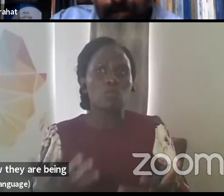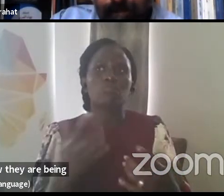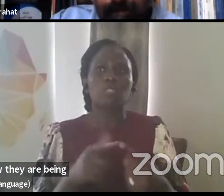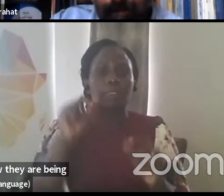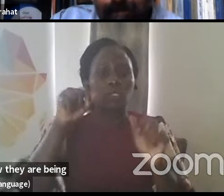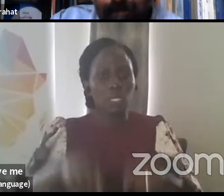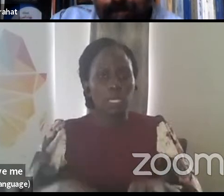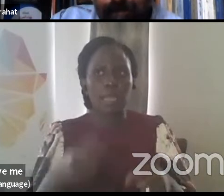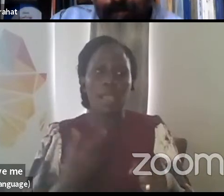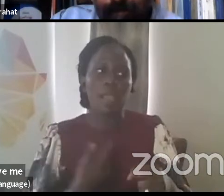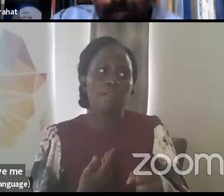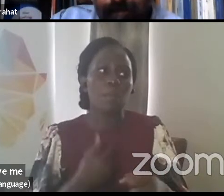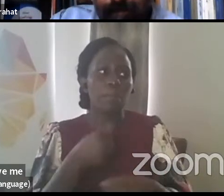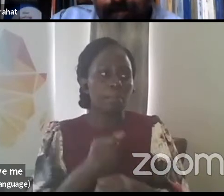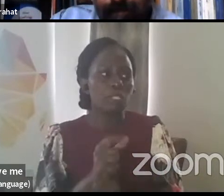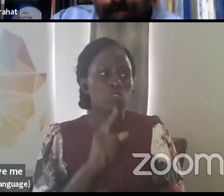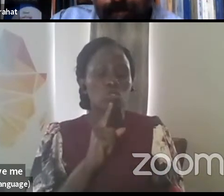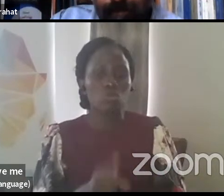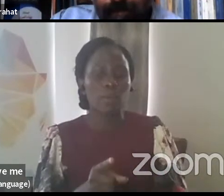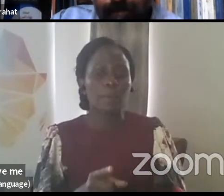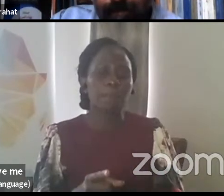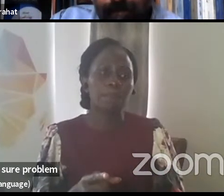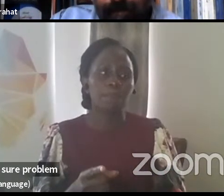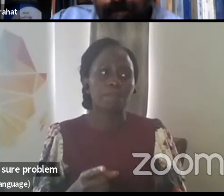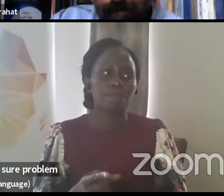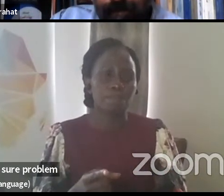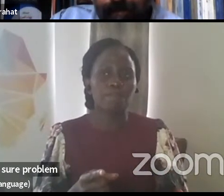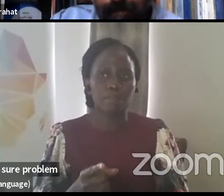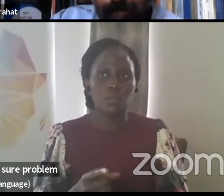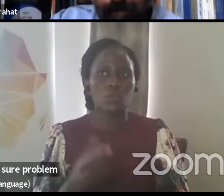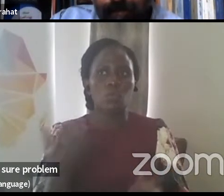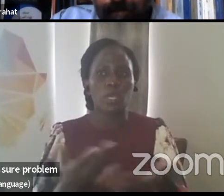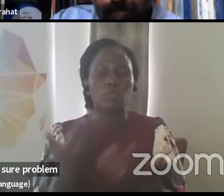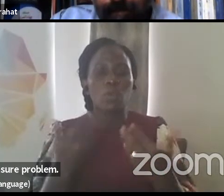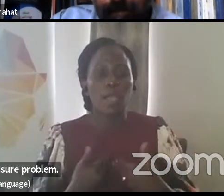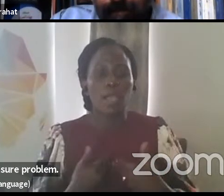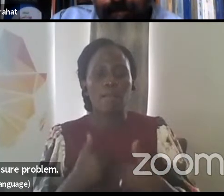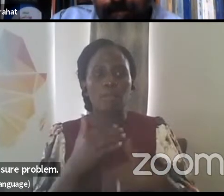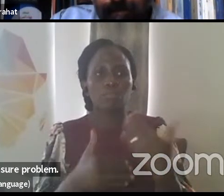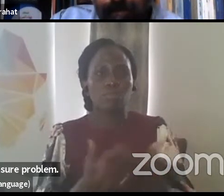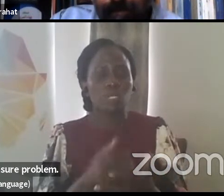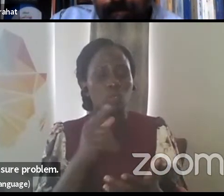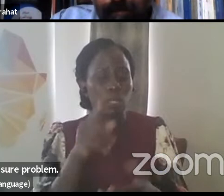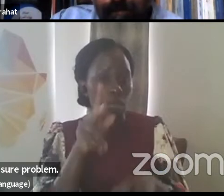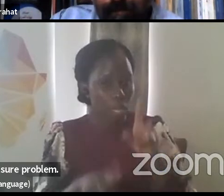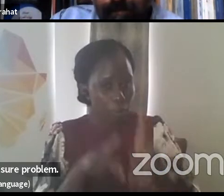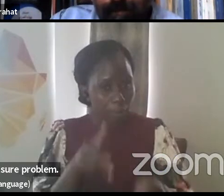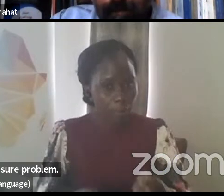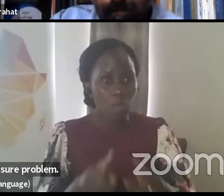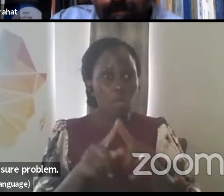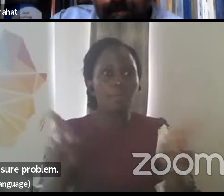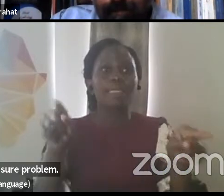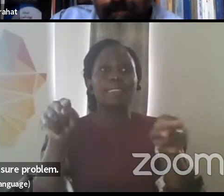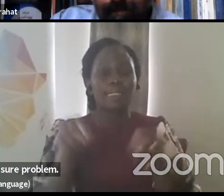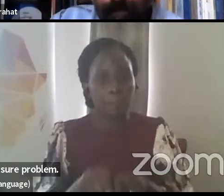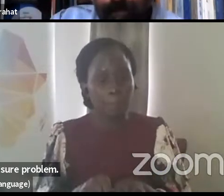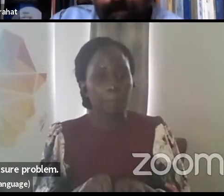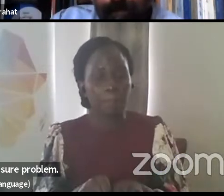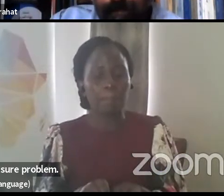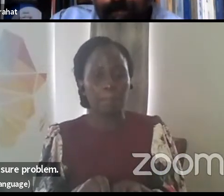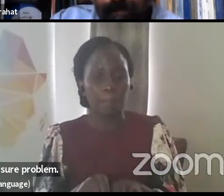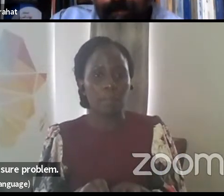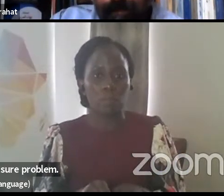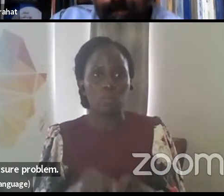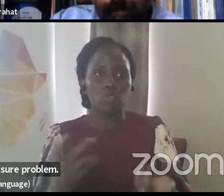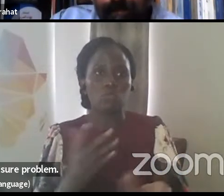have major problem or like consequences on the people. But also, are we not